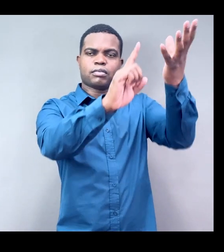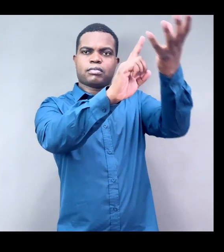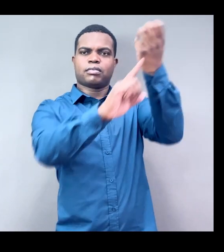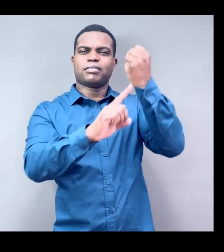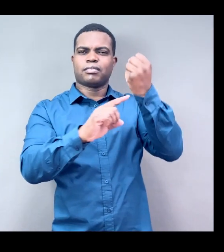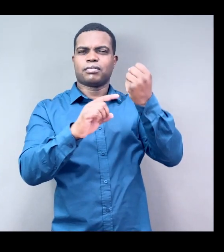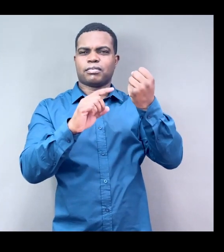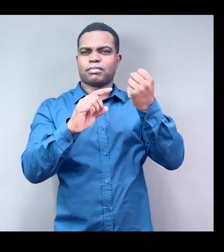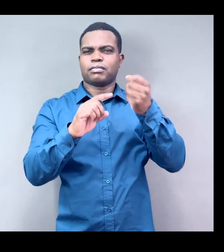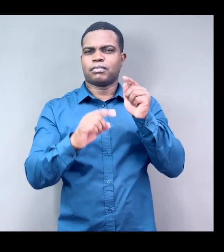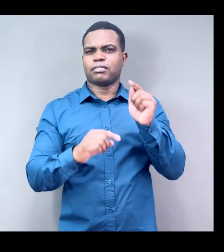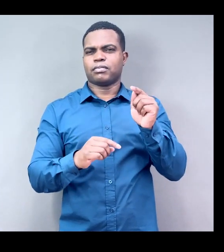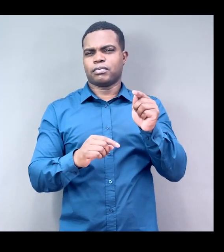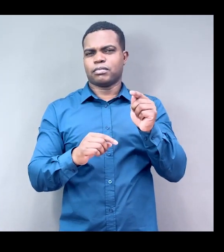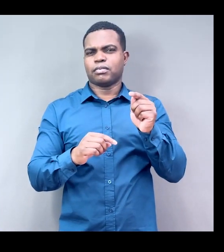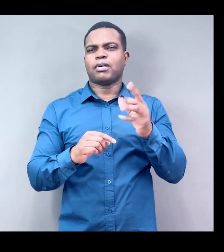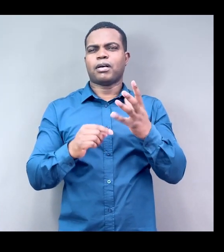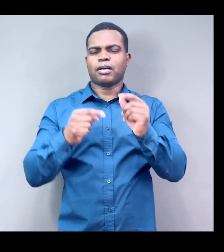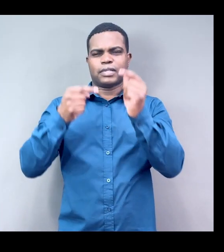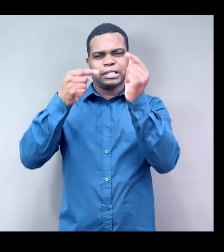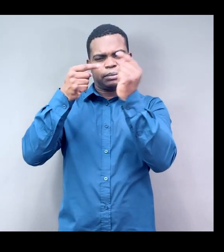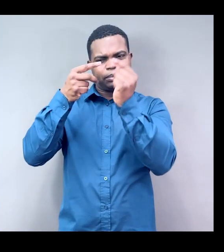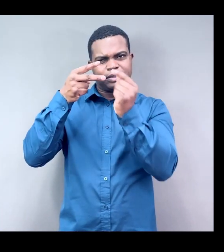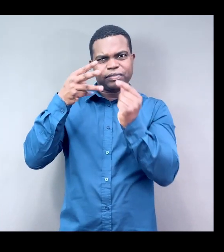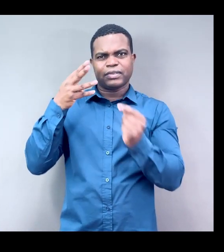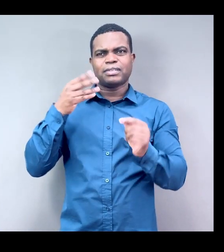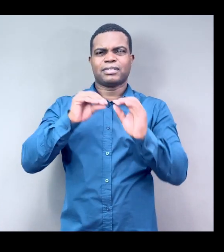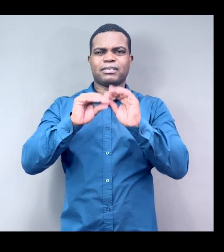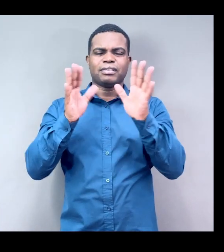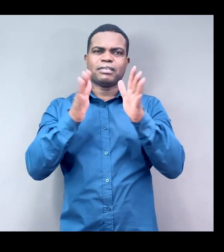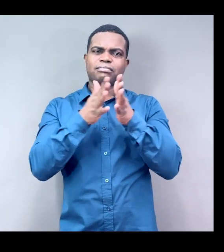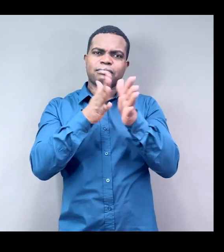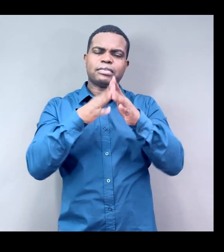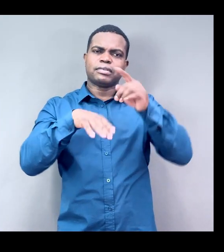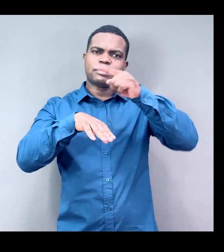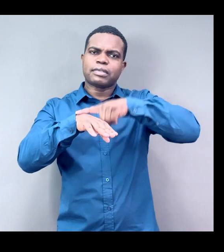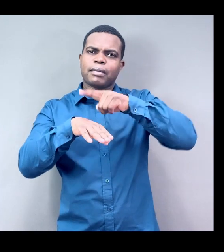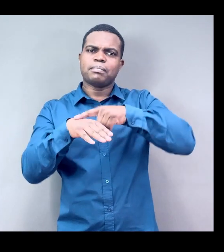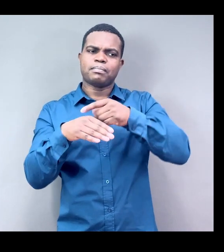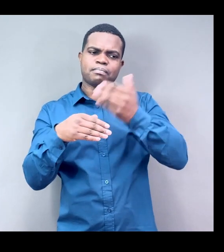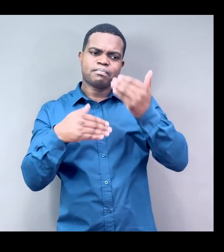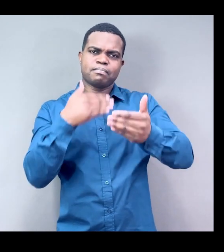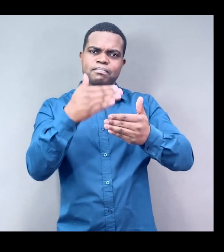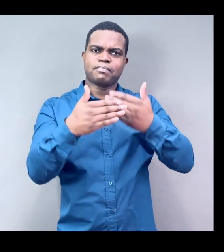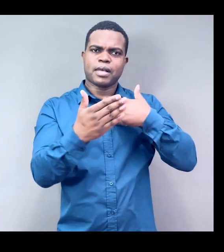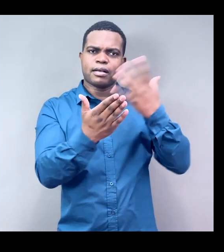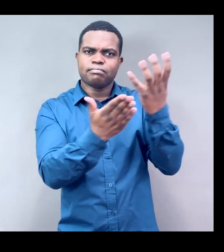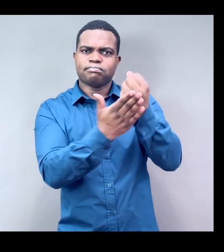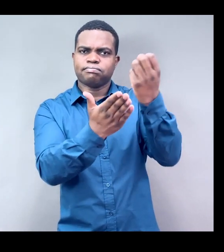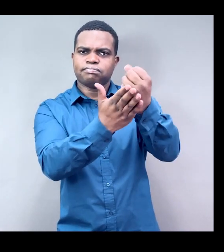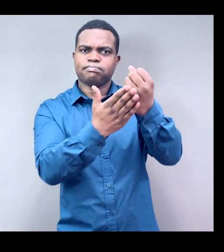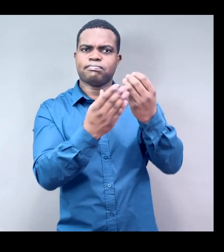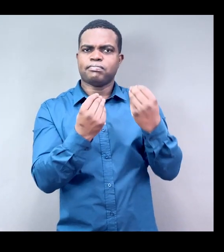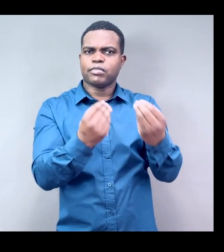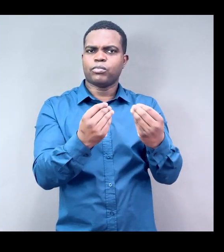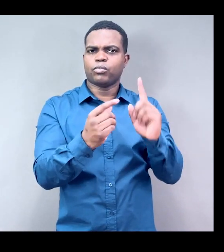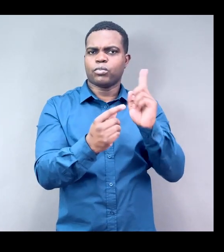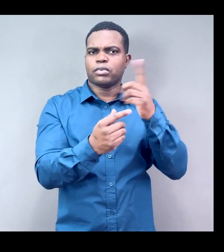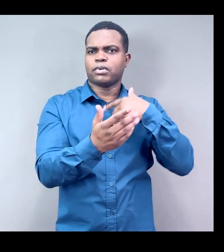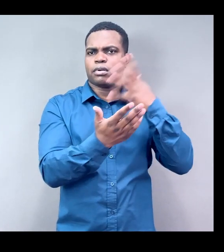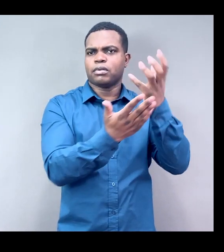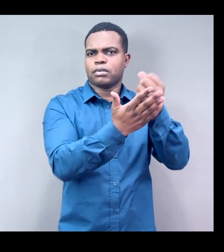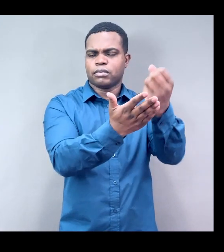general direction, while objectives are specific, measurable, and time-bound